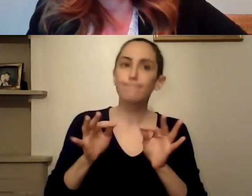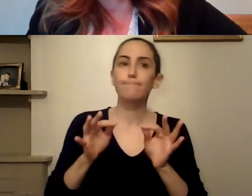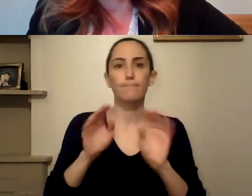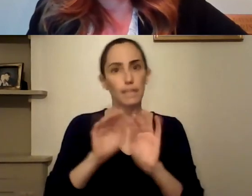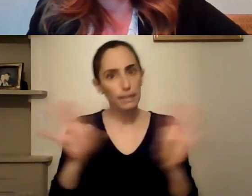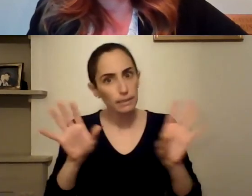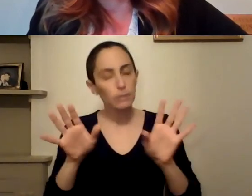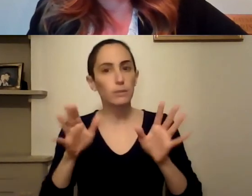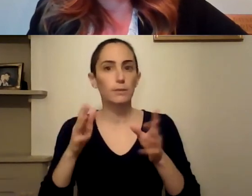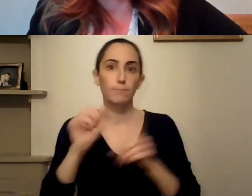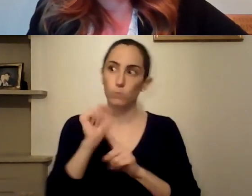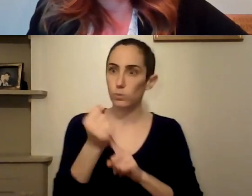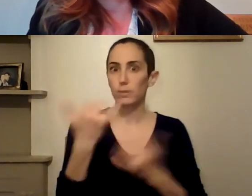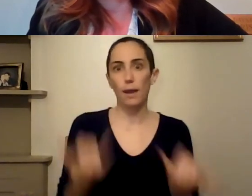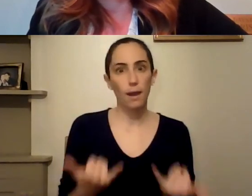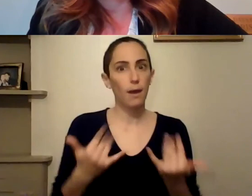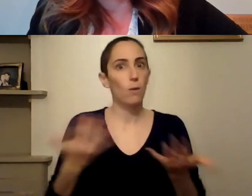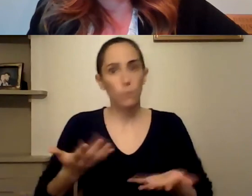to